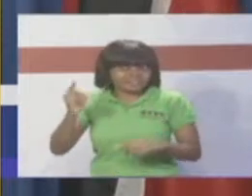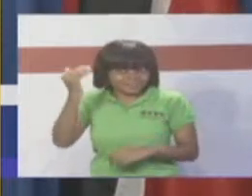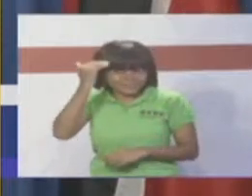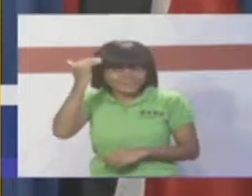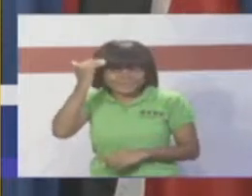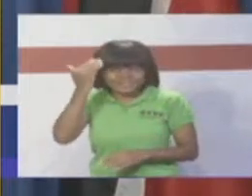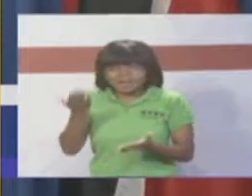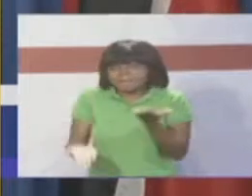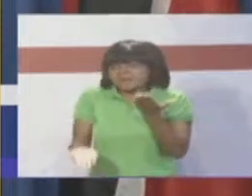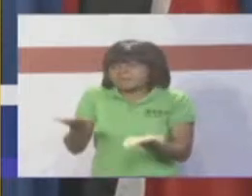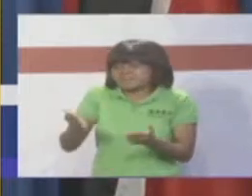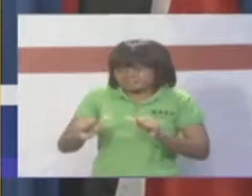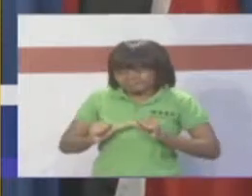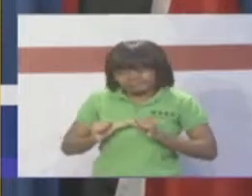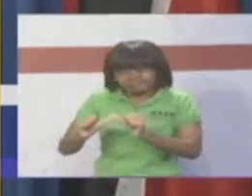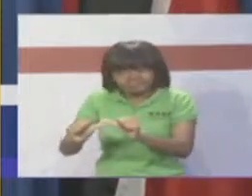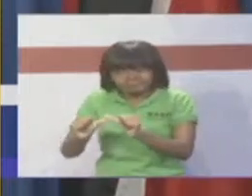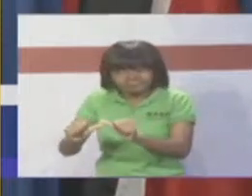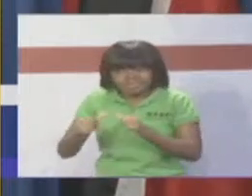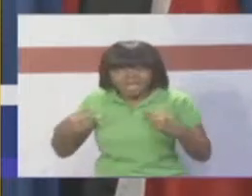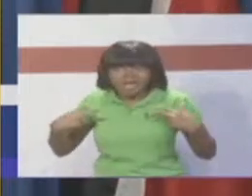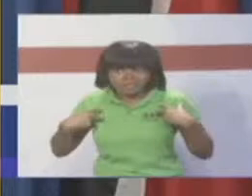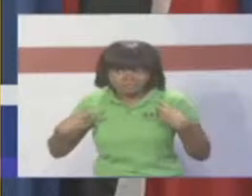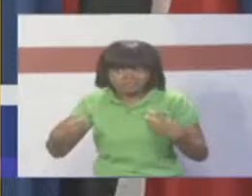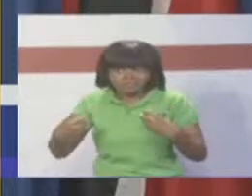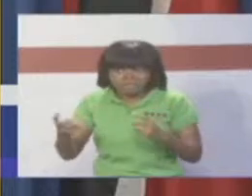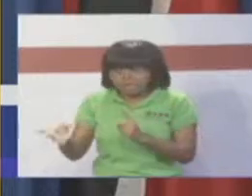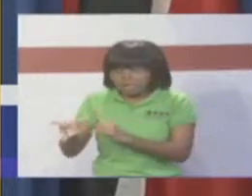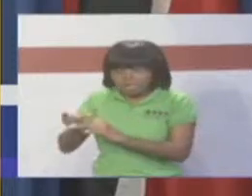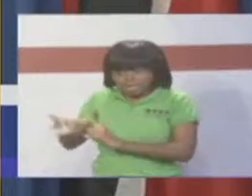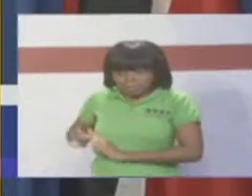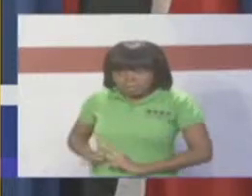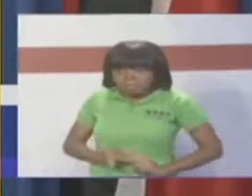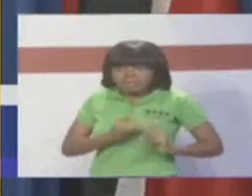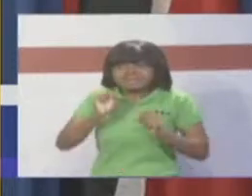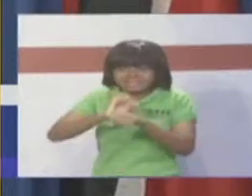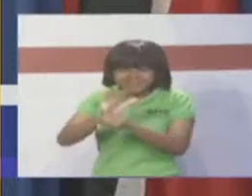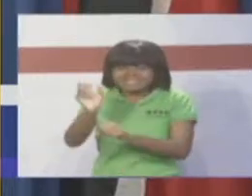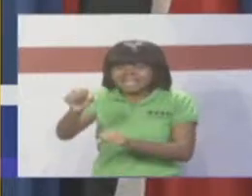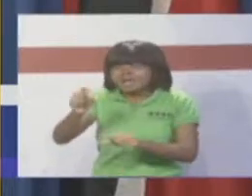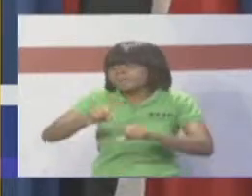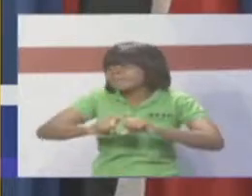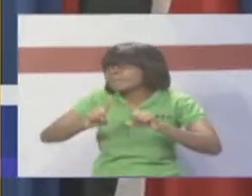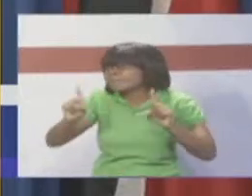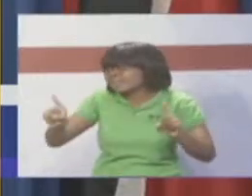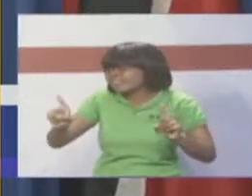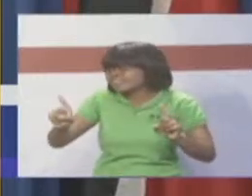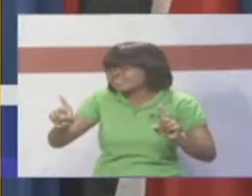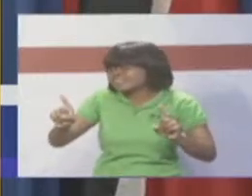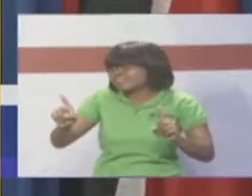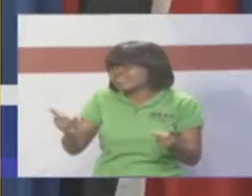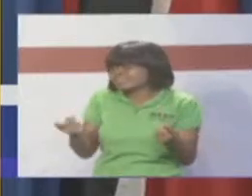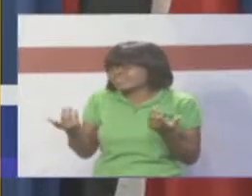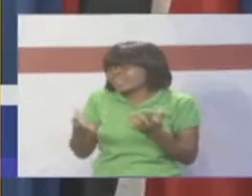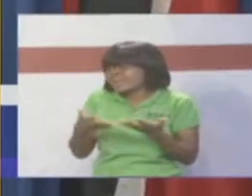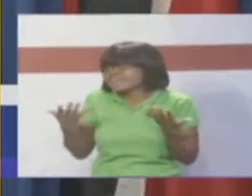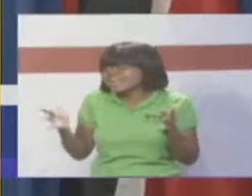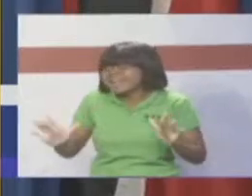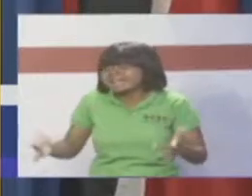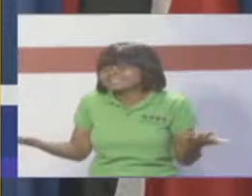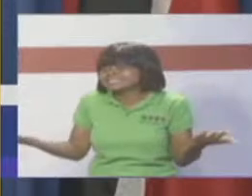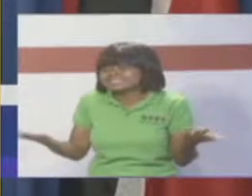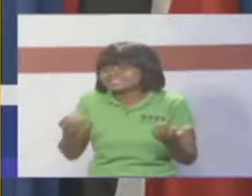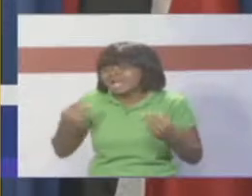allows the economy, it allows the persons to get going, it allows the country to get back to some semblance of normalcy.